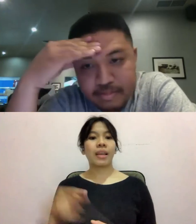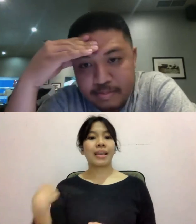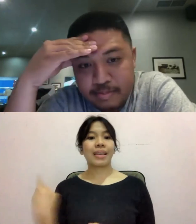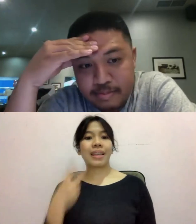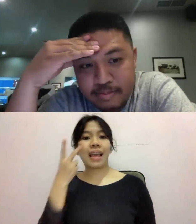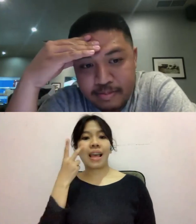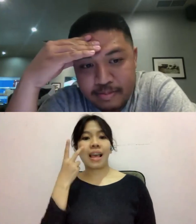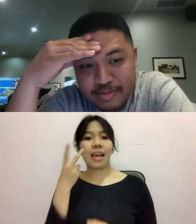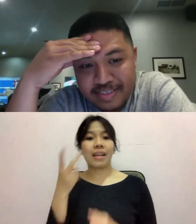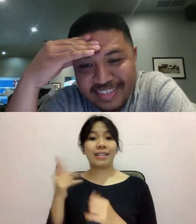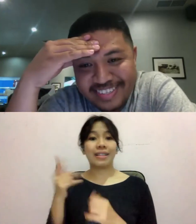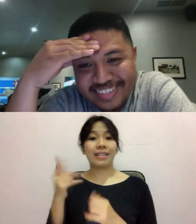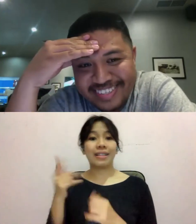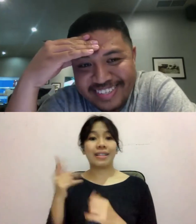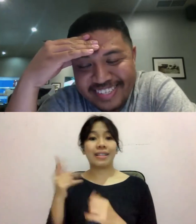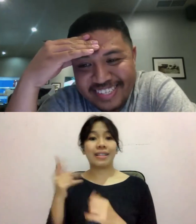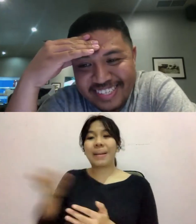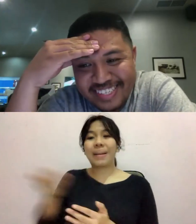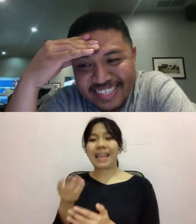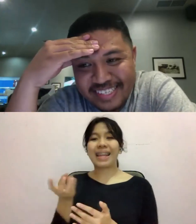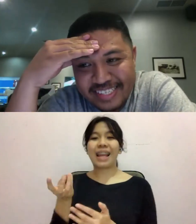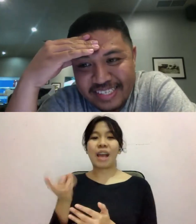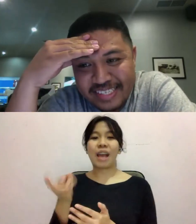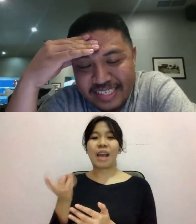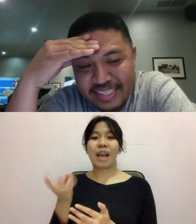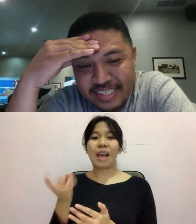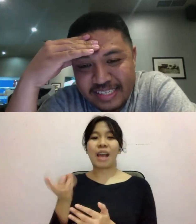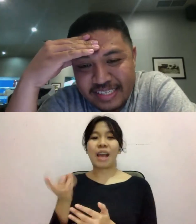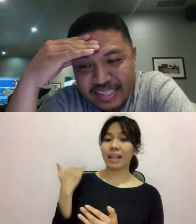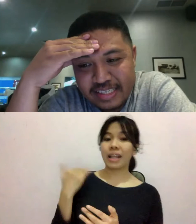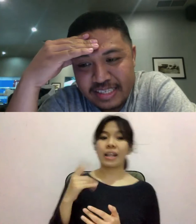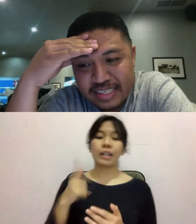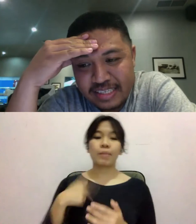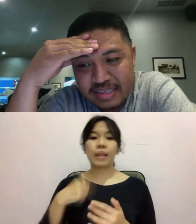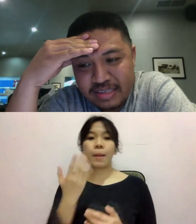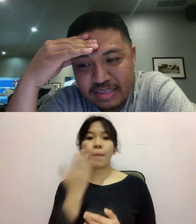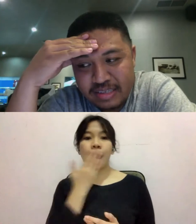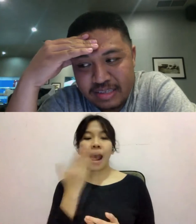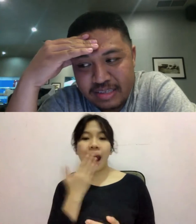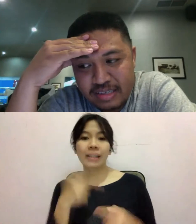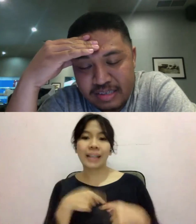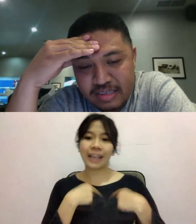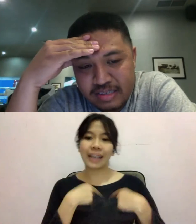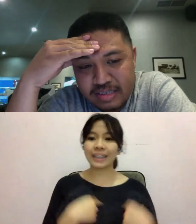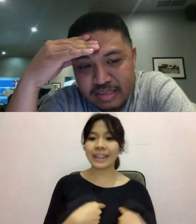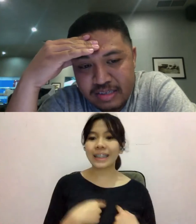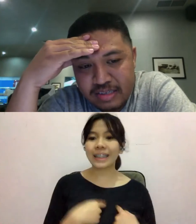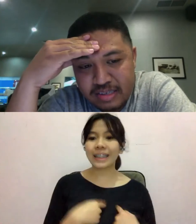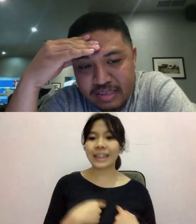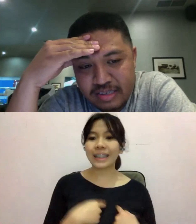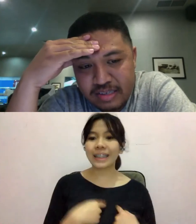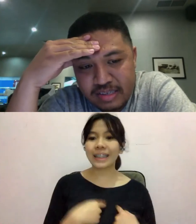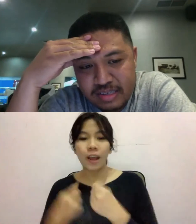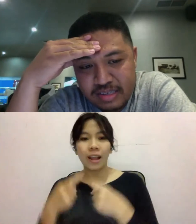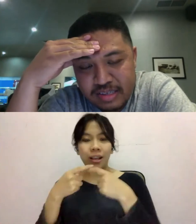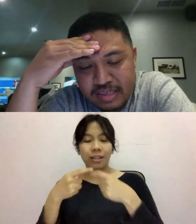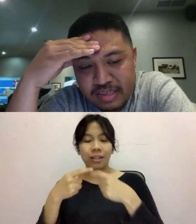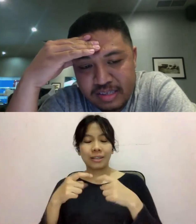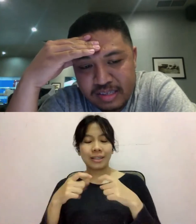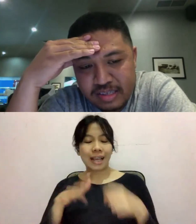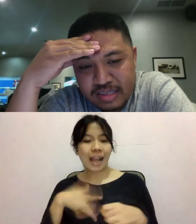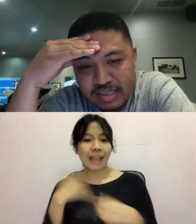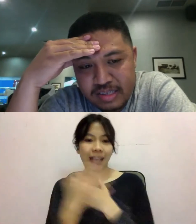beforehand, related to the love language as well. How we express love could be. Would that be okay if I bring